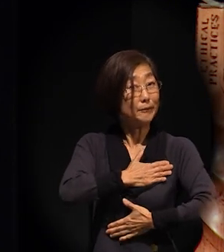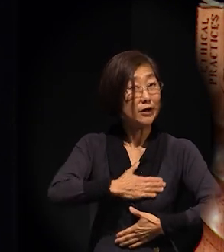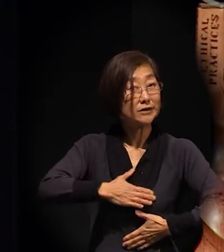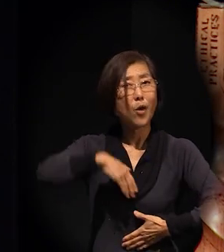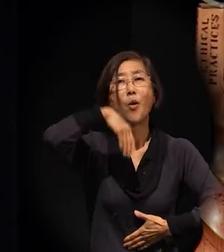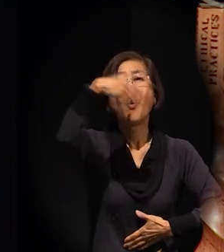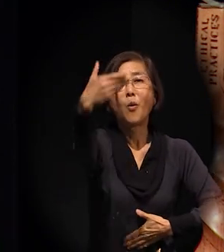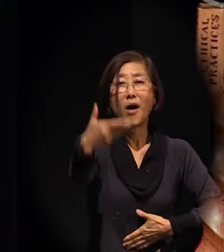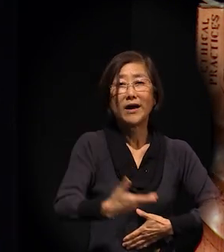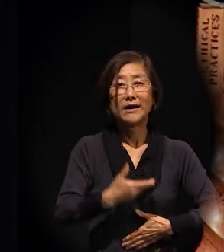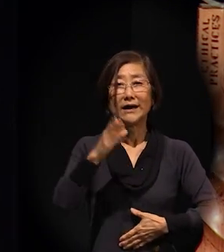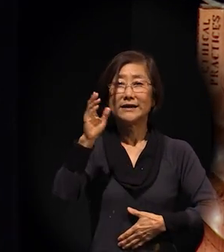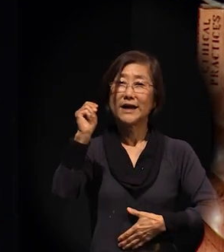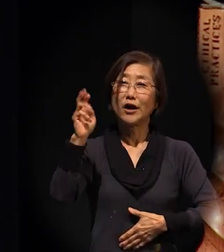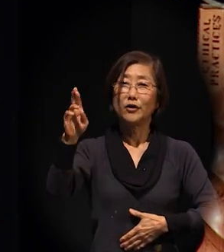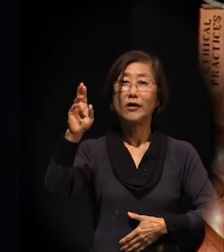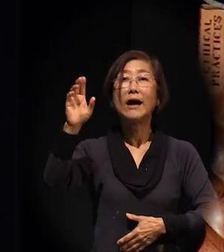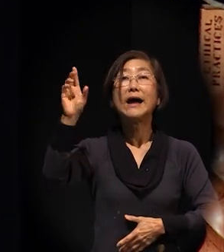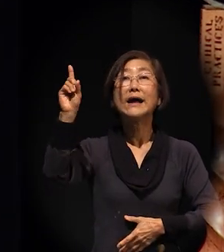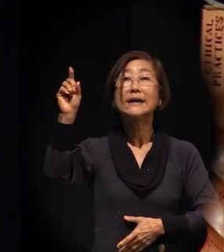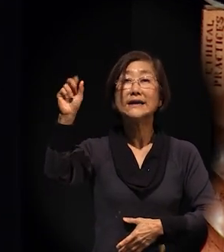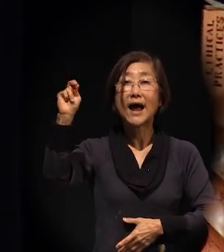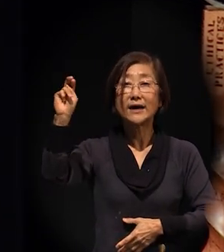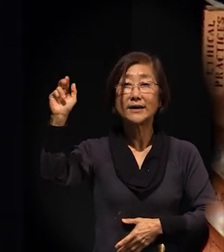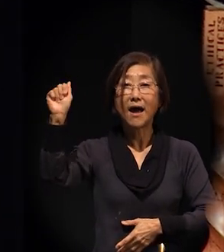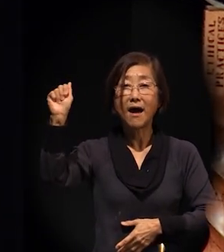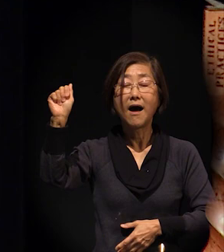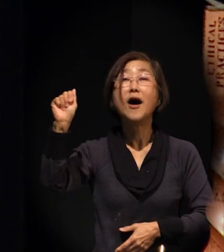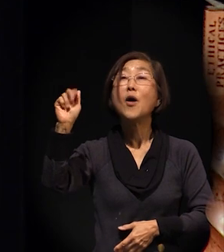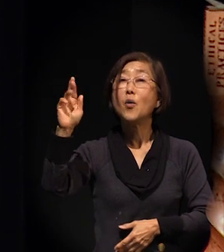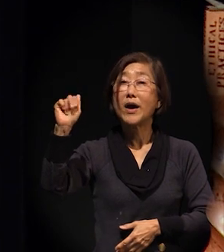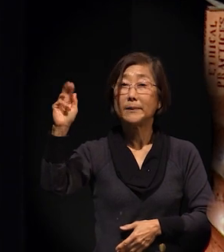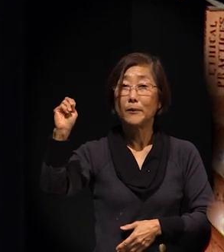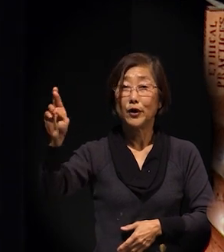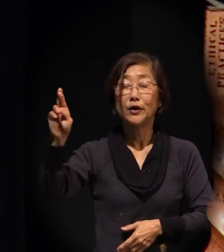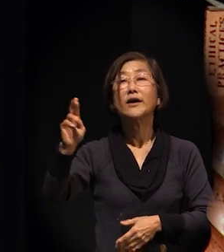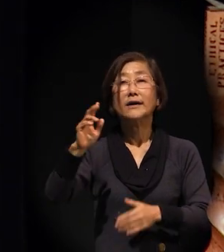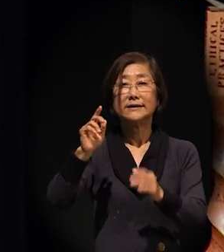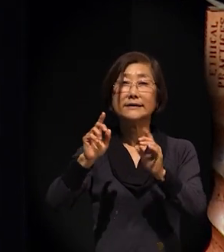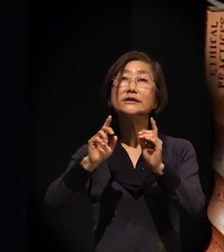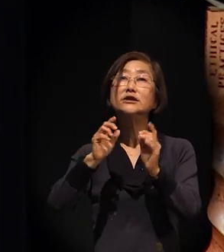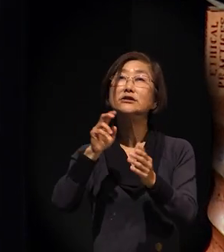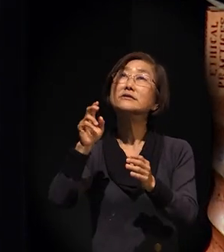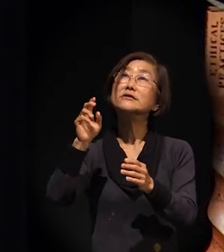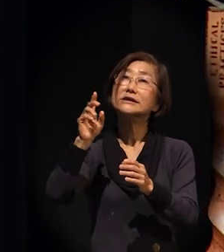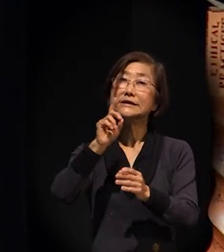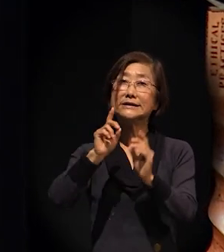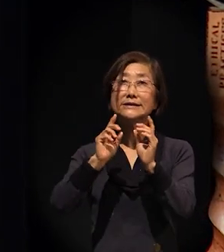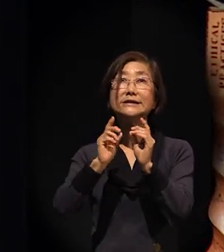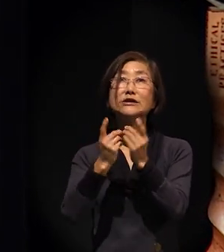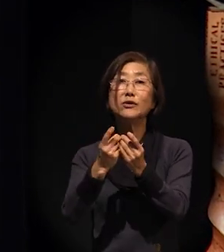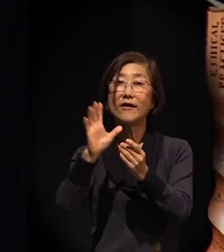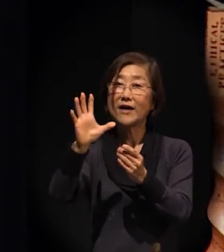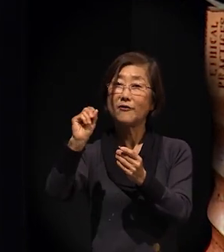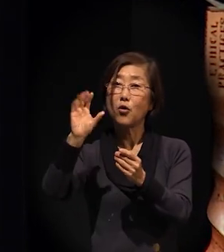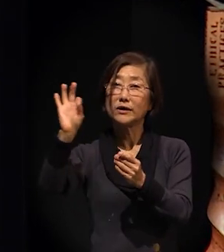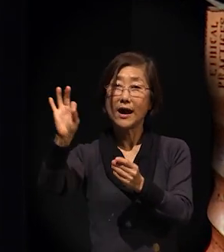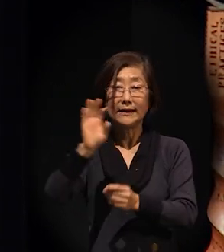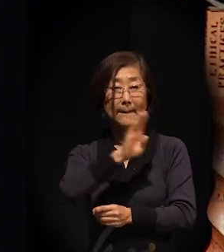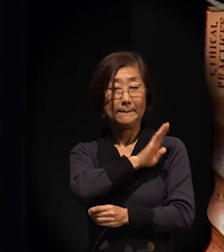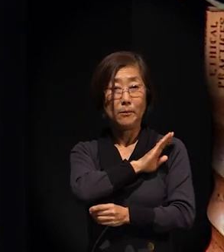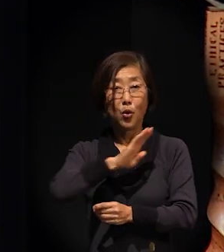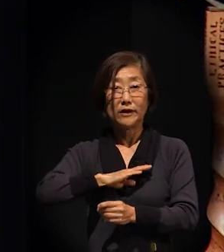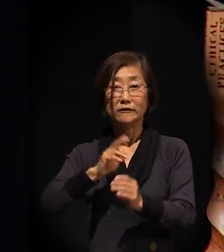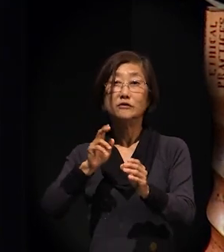Now, it is my pleasure to welcome Dr. Donna Redmer, Chair of the District